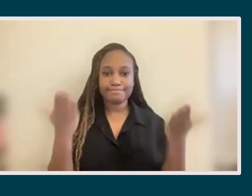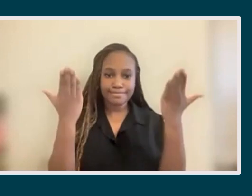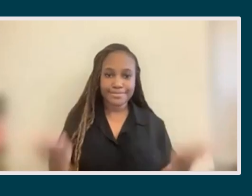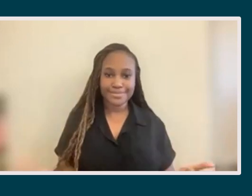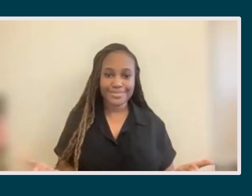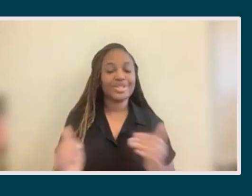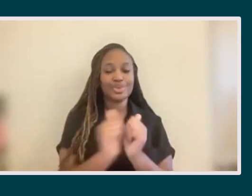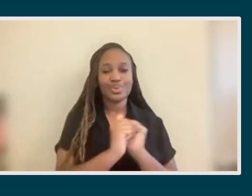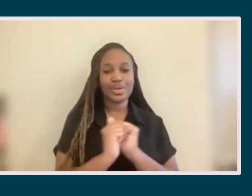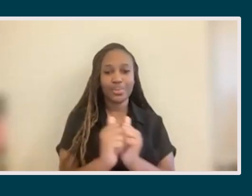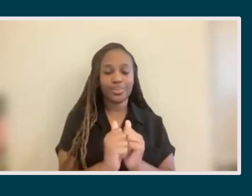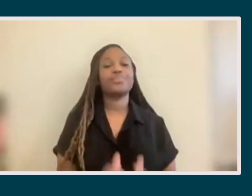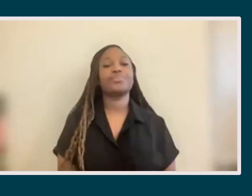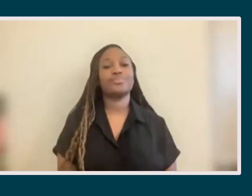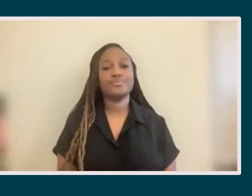together.